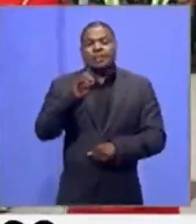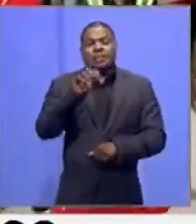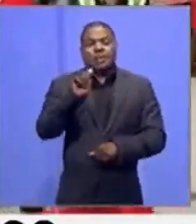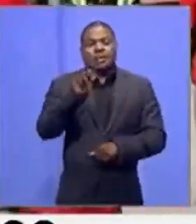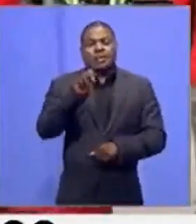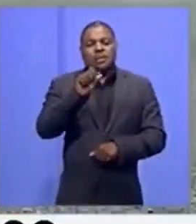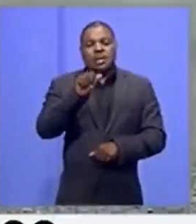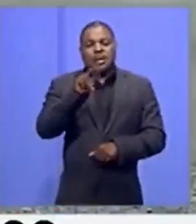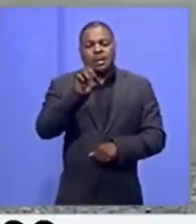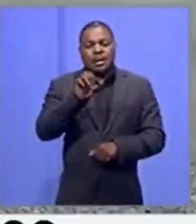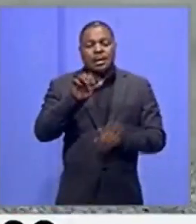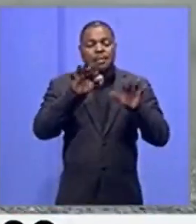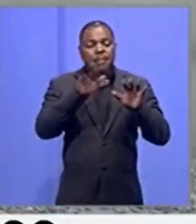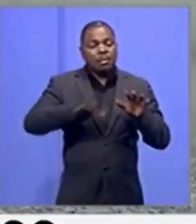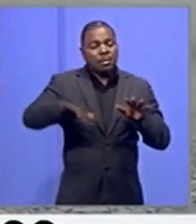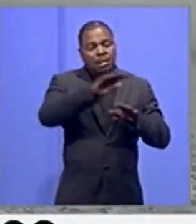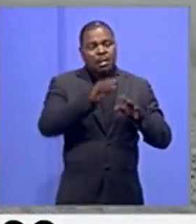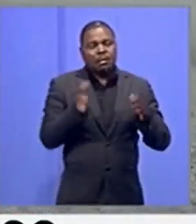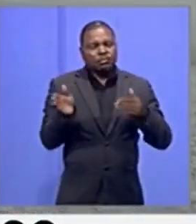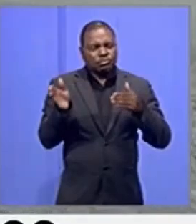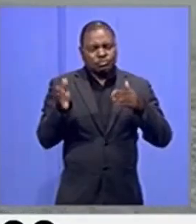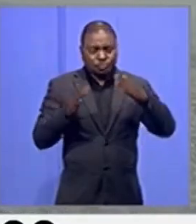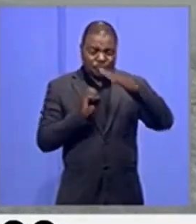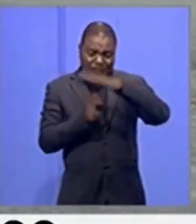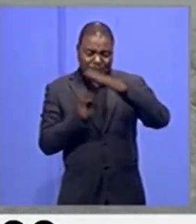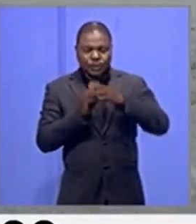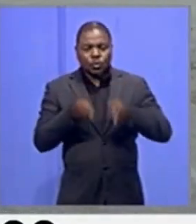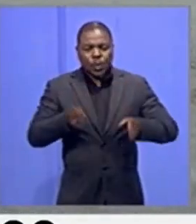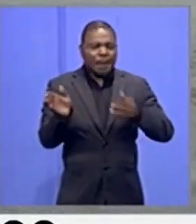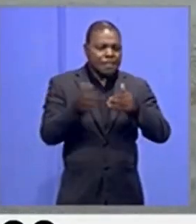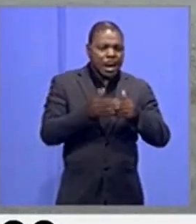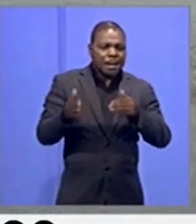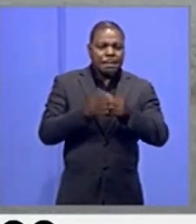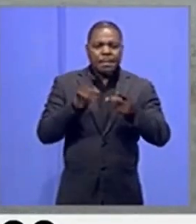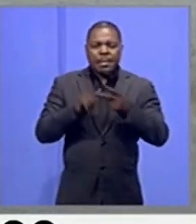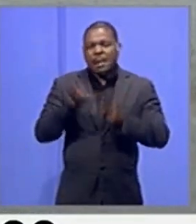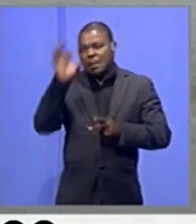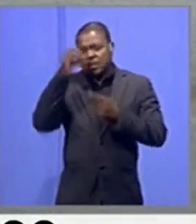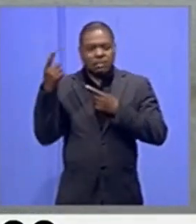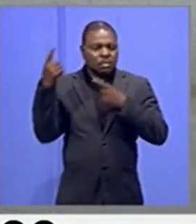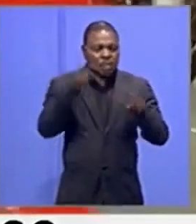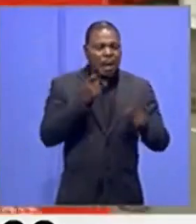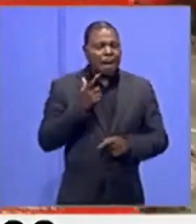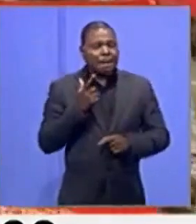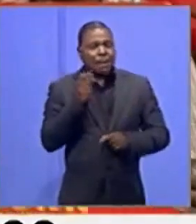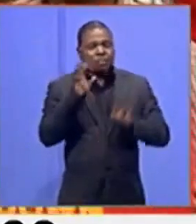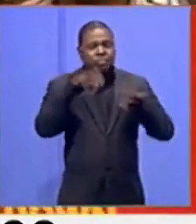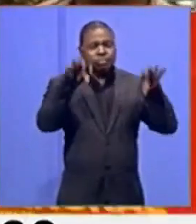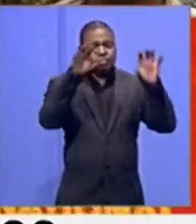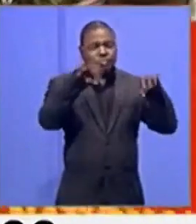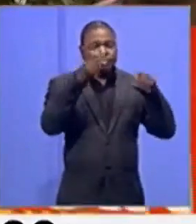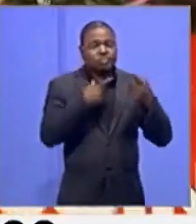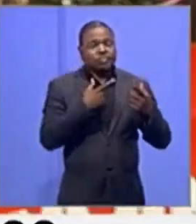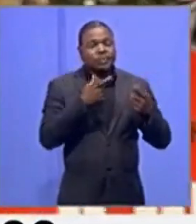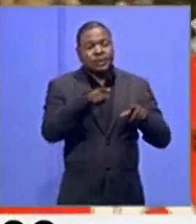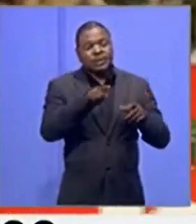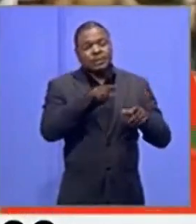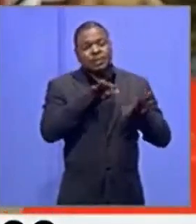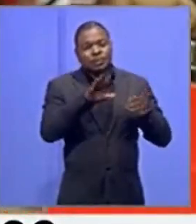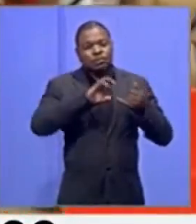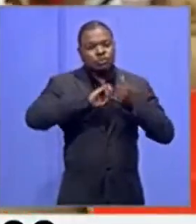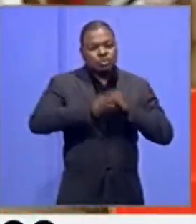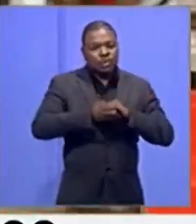mebila gare ga mpa ya bošego. Maphodisa a šomišitše kgase ya go ntšha meyogo go ba phatlalatša ge e be ba leka go thiba mmila wa